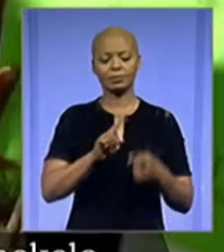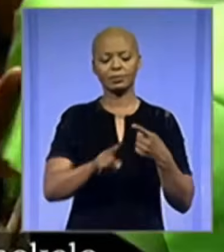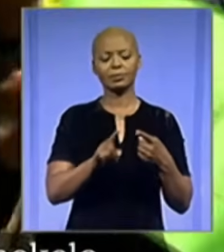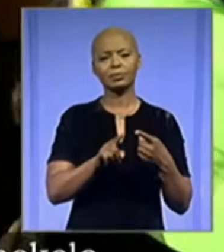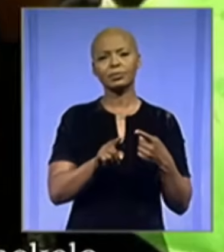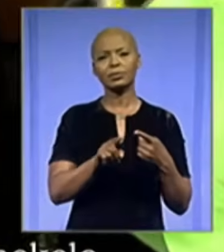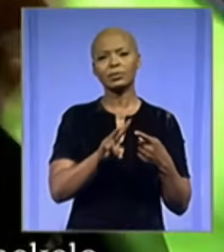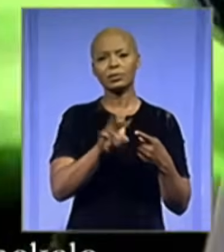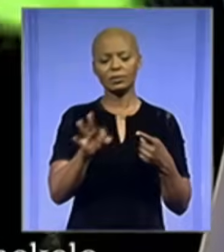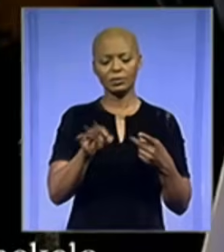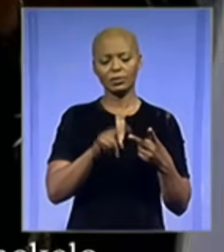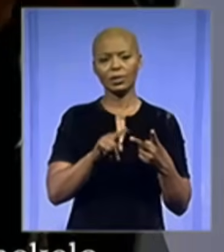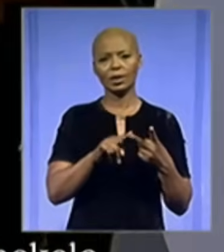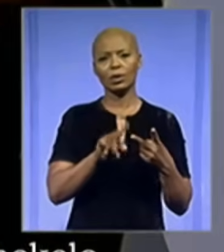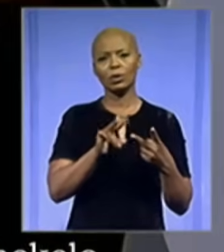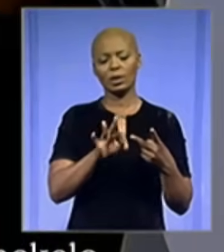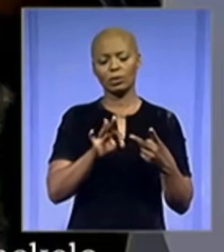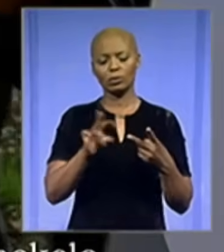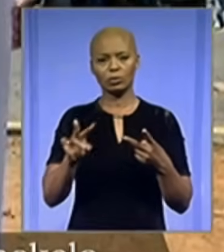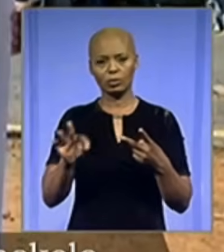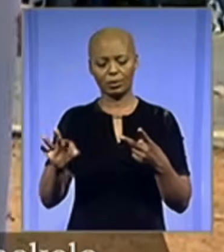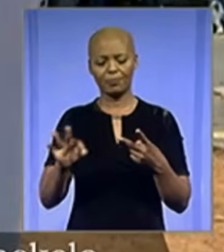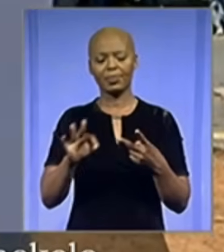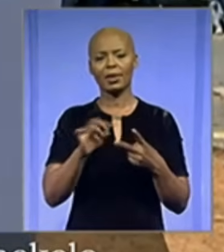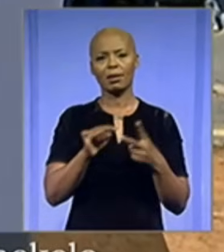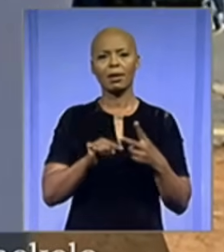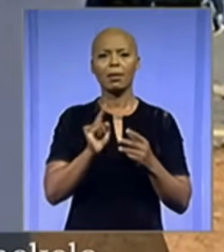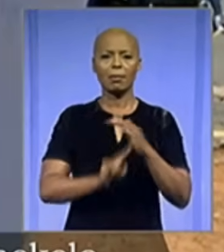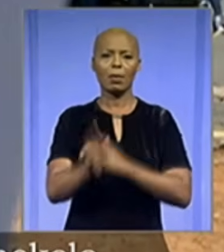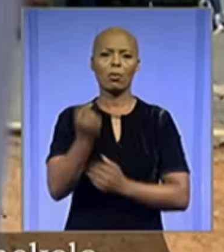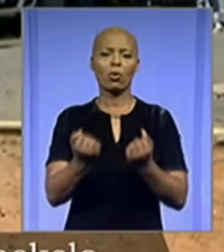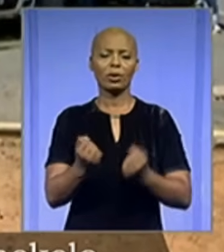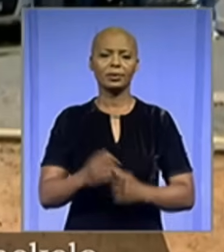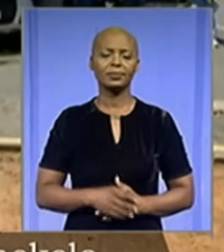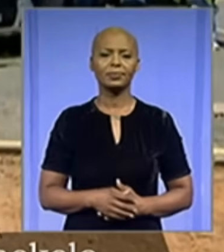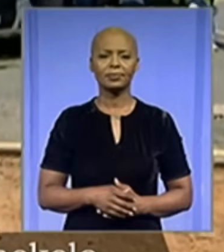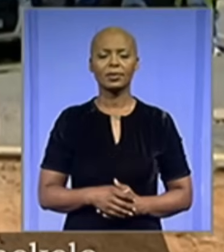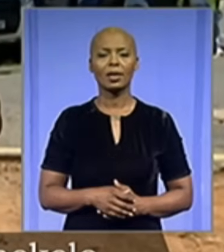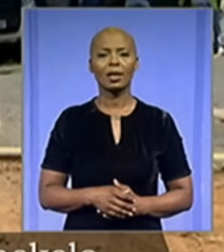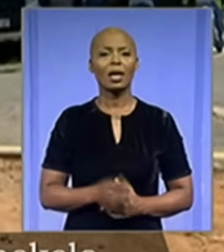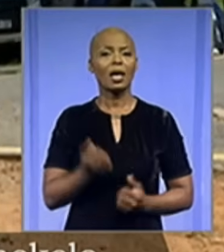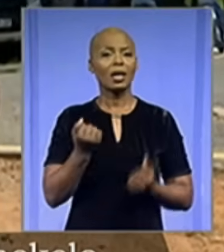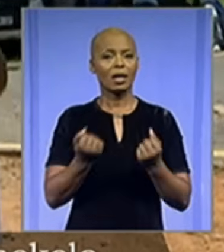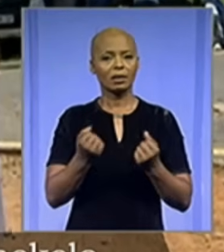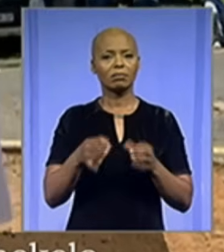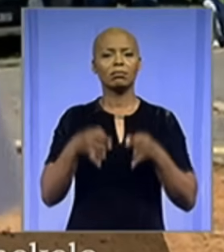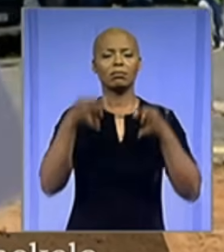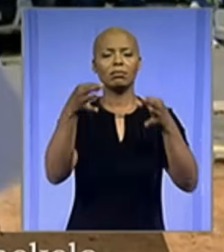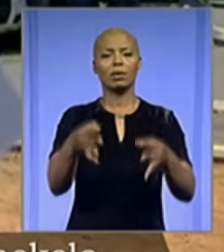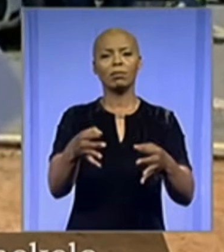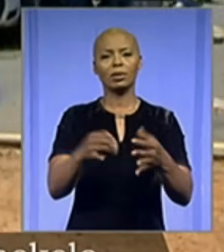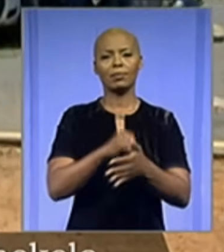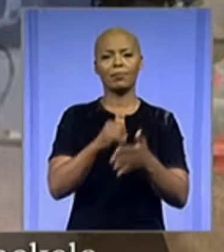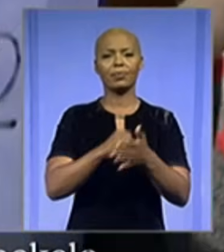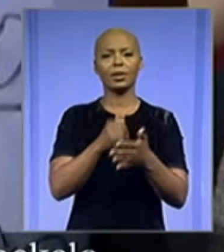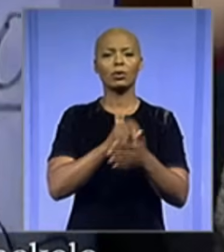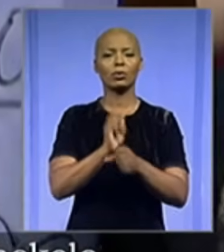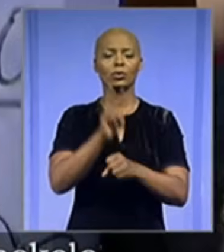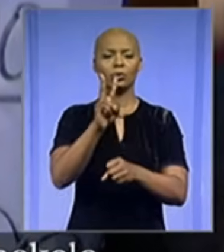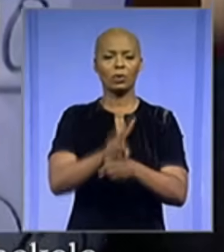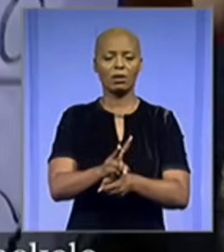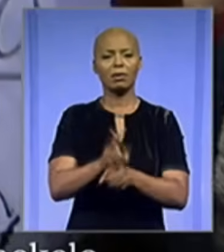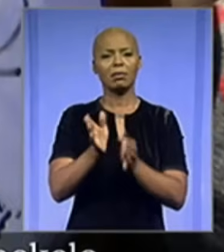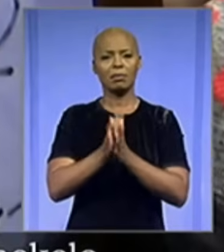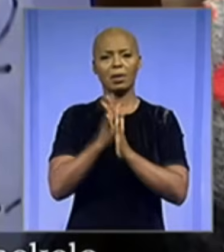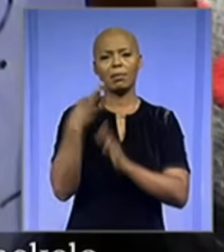33 ba tlhageletse kwa kgotlatshekelo ya magistrata wa Soshanguve. Kgetsi e buseditswe morago Ferikgong a le 12 go tsenya